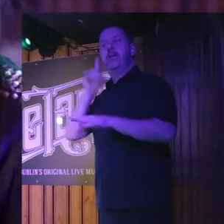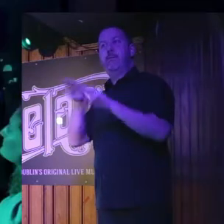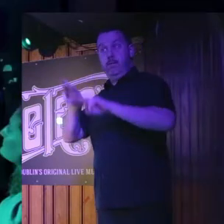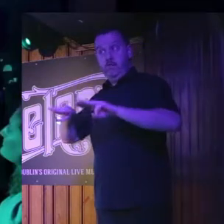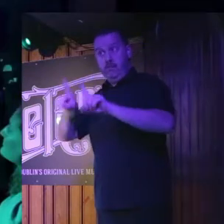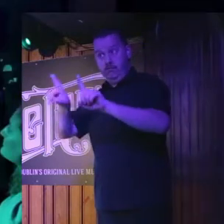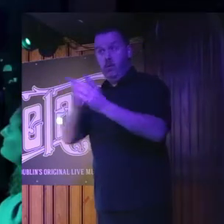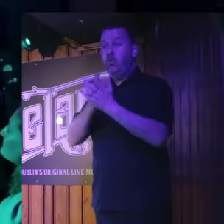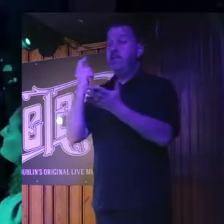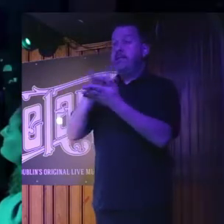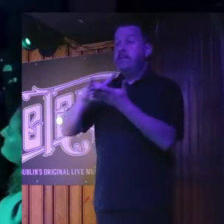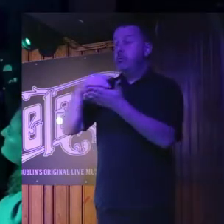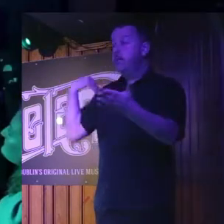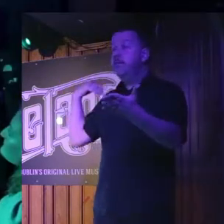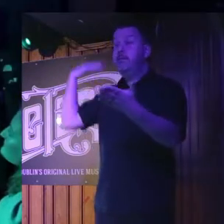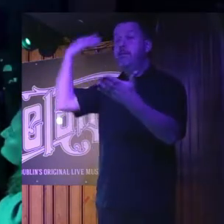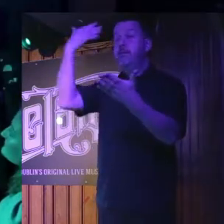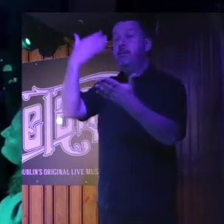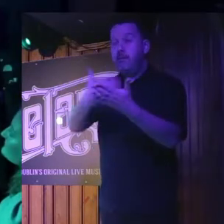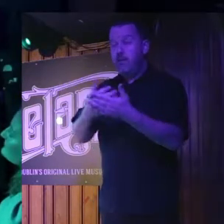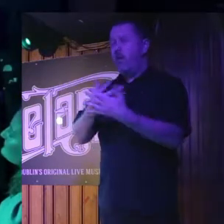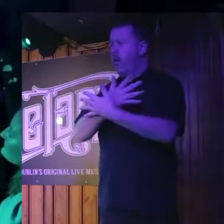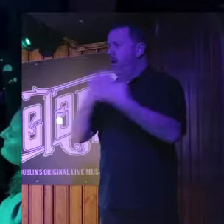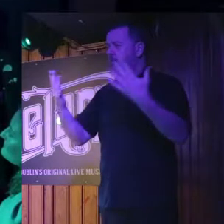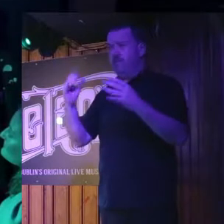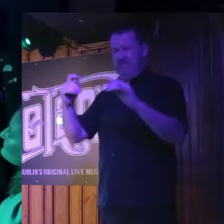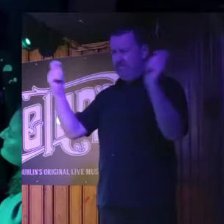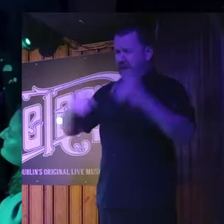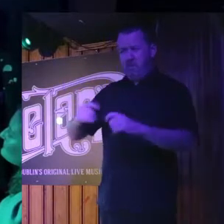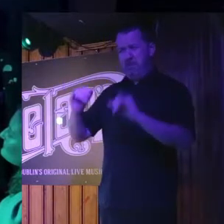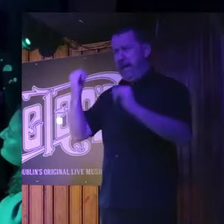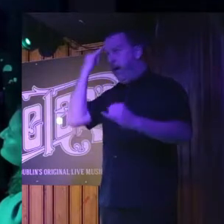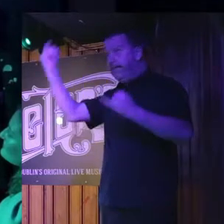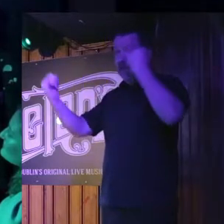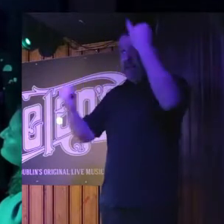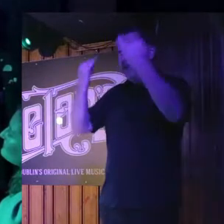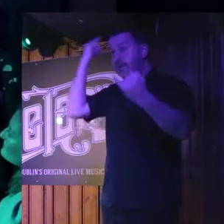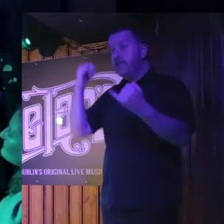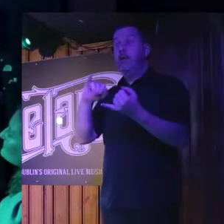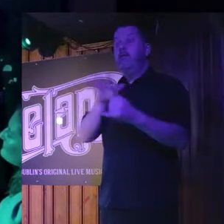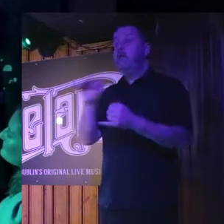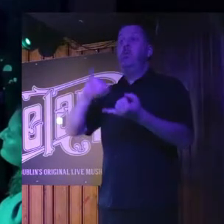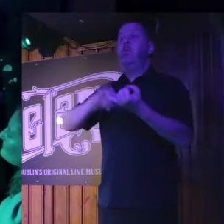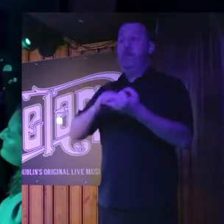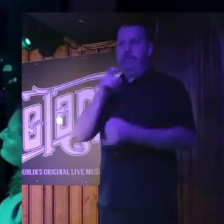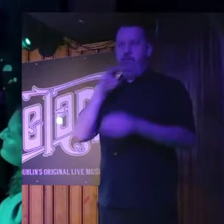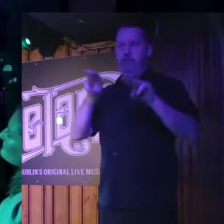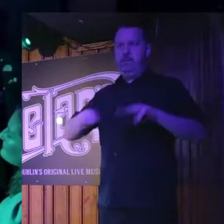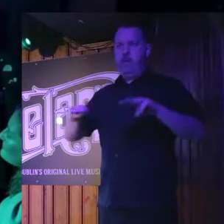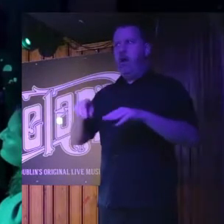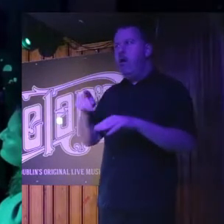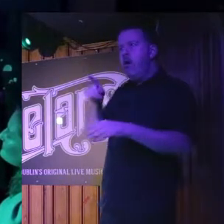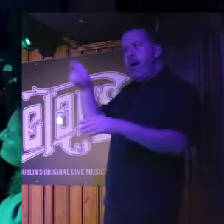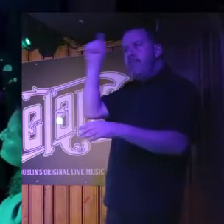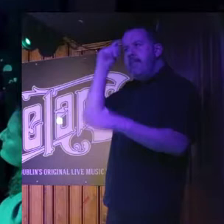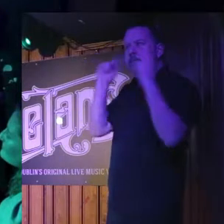and through the centuries there have been the most ludicrously bad ideas from hearing people, people like me, when it comes to what they think deaf